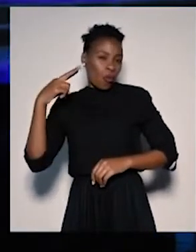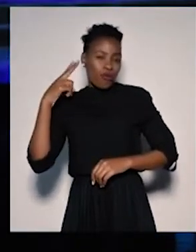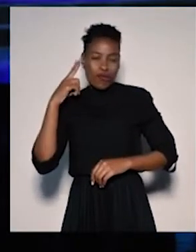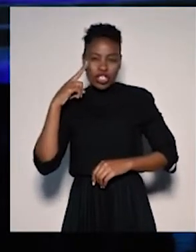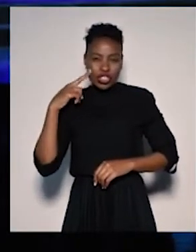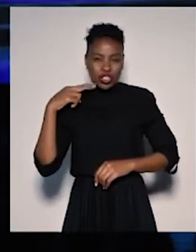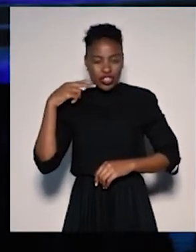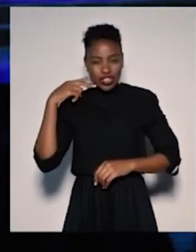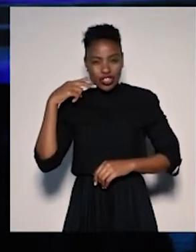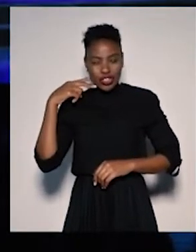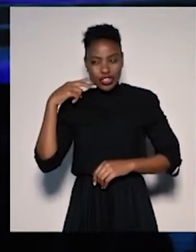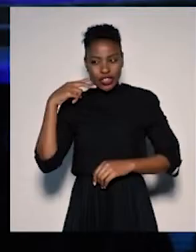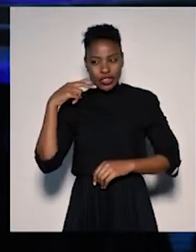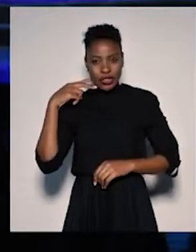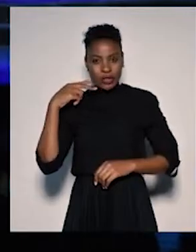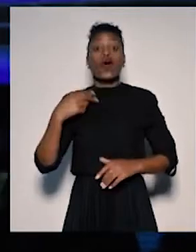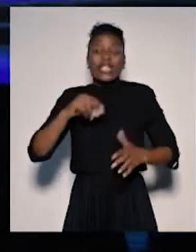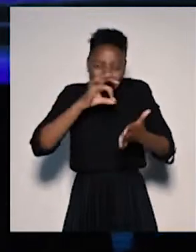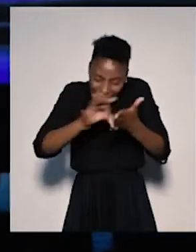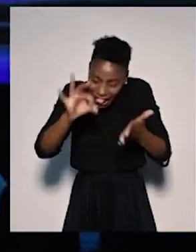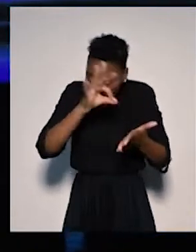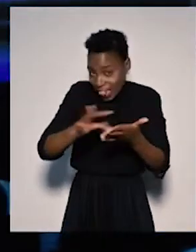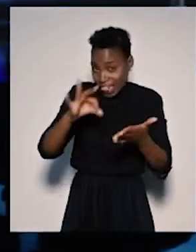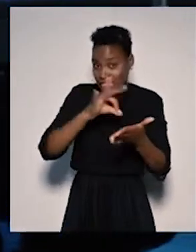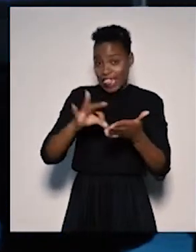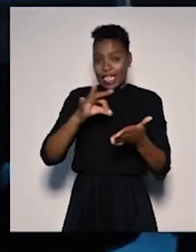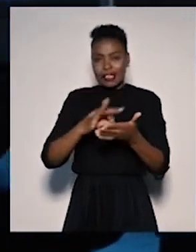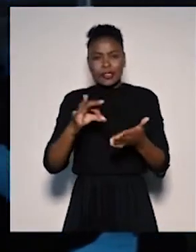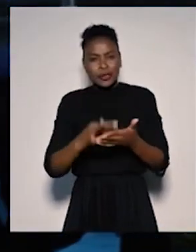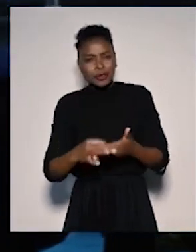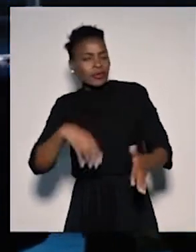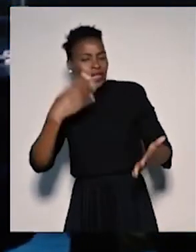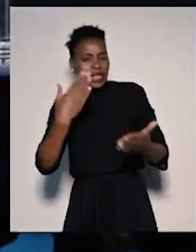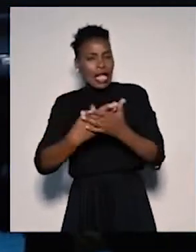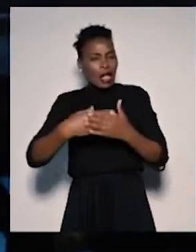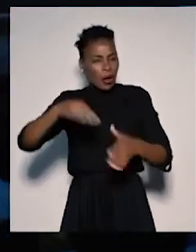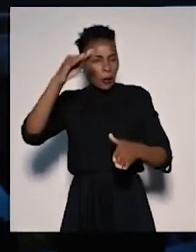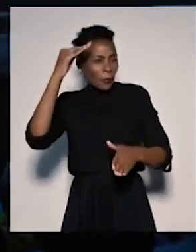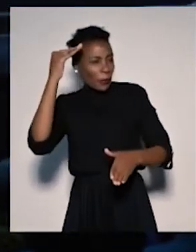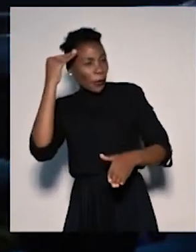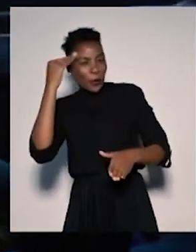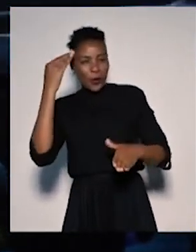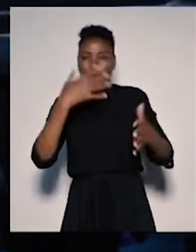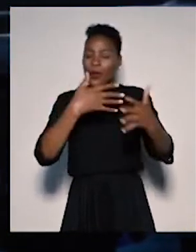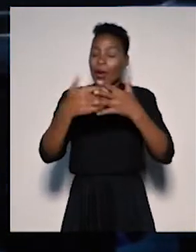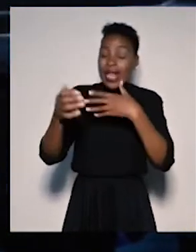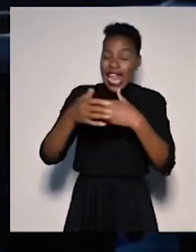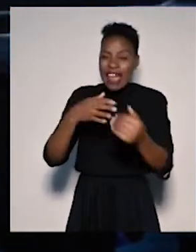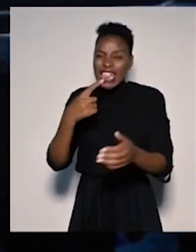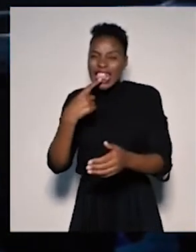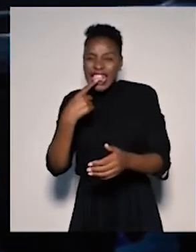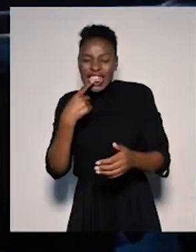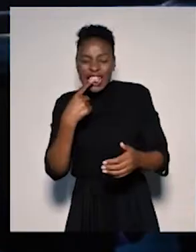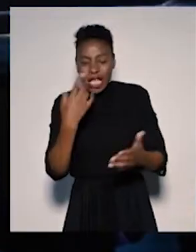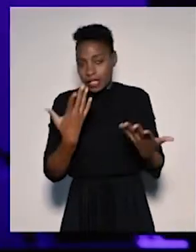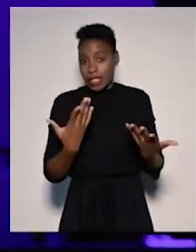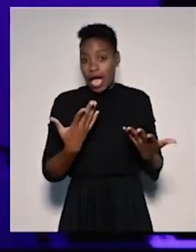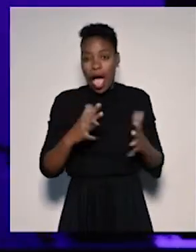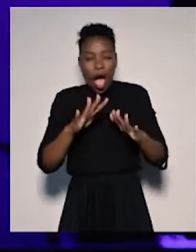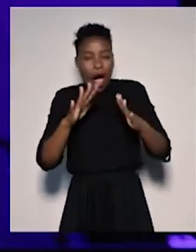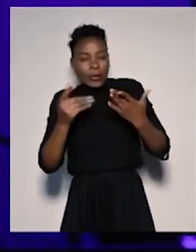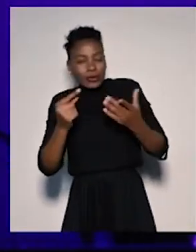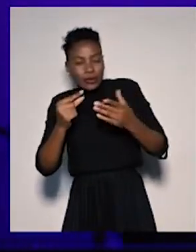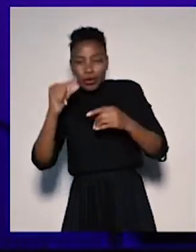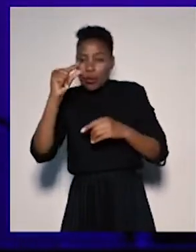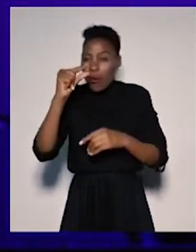term, untouched, untampered with, they can pick up any taste, no matter how small. Put